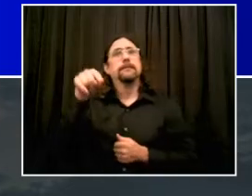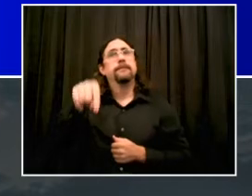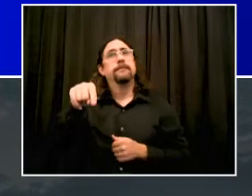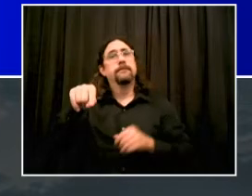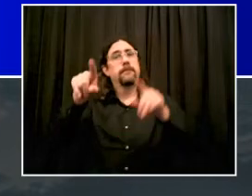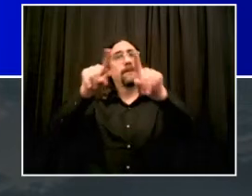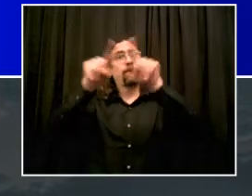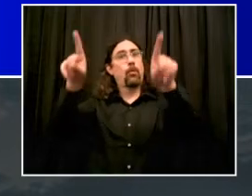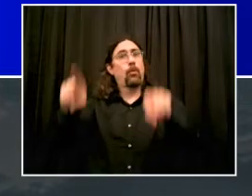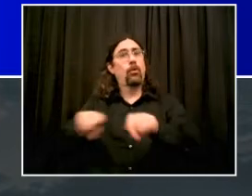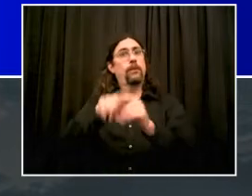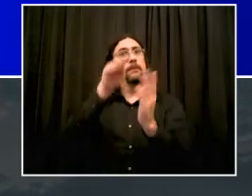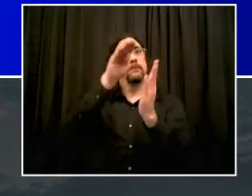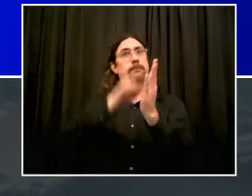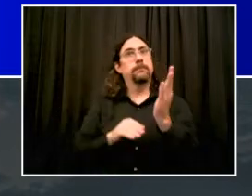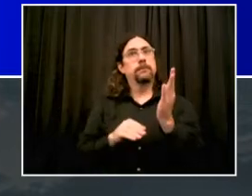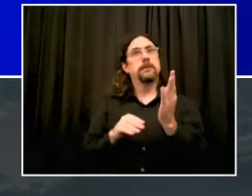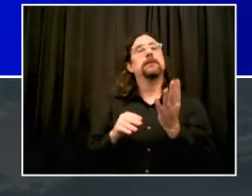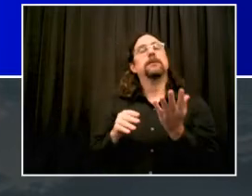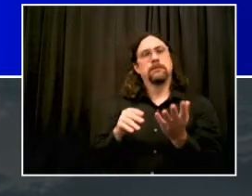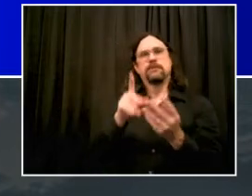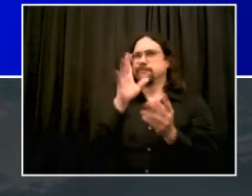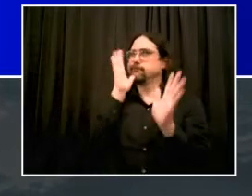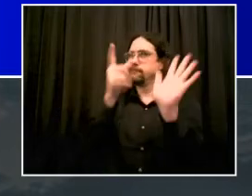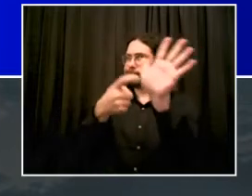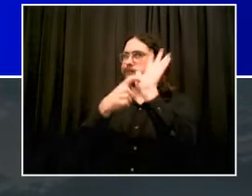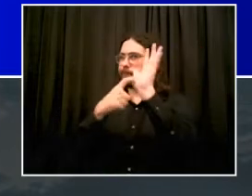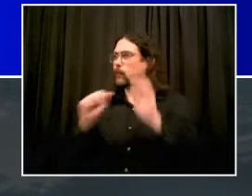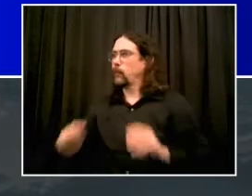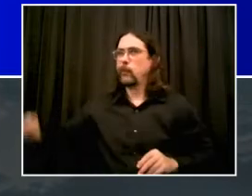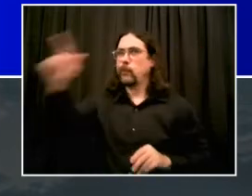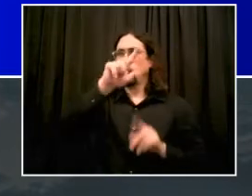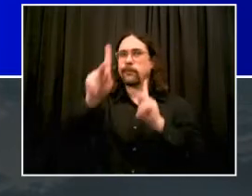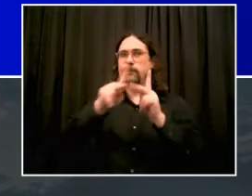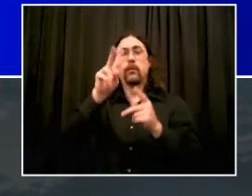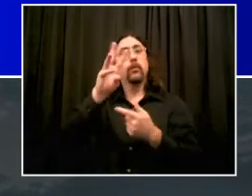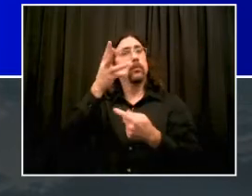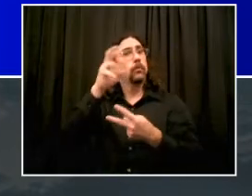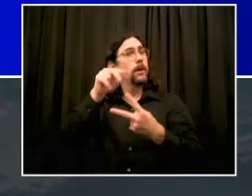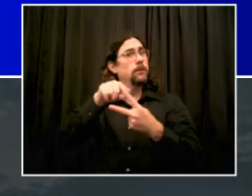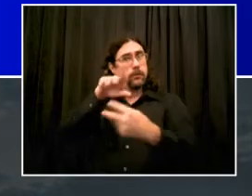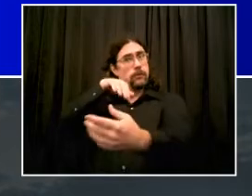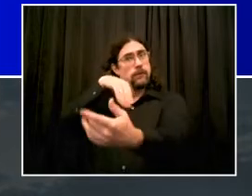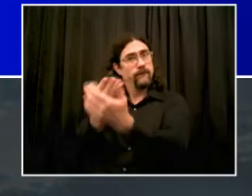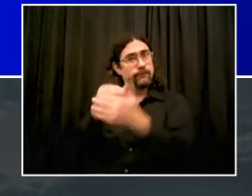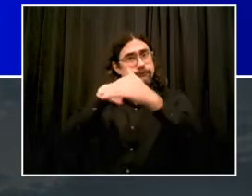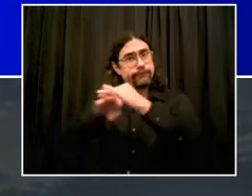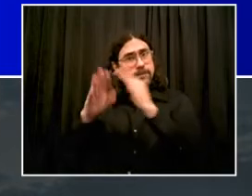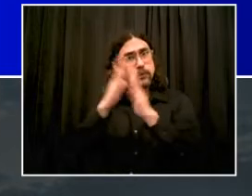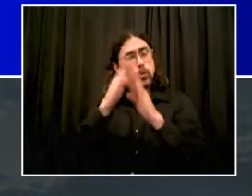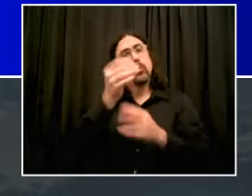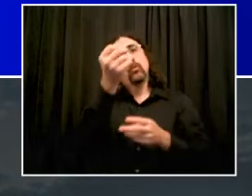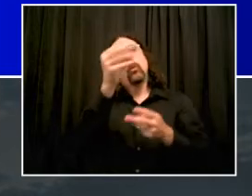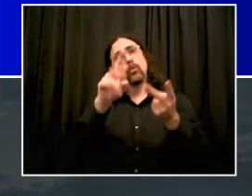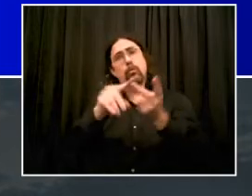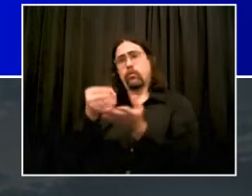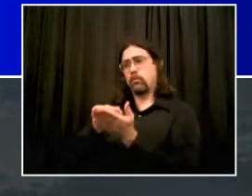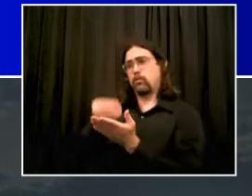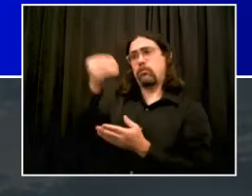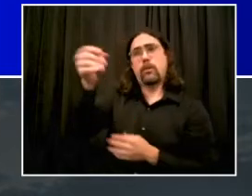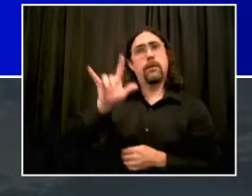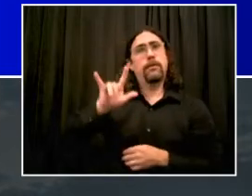Trace Corps are working as fast as humanly possible to set up a system to support you to get through that 2-week